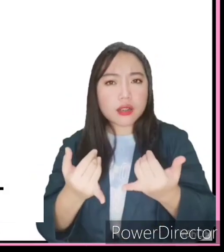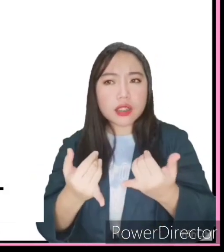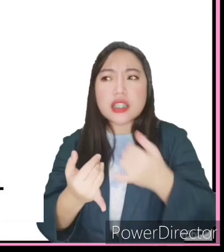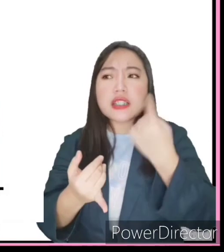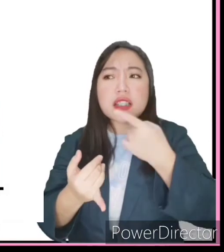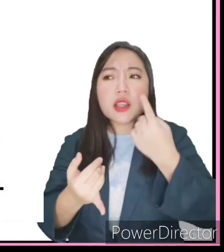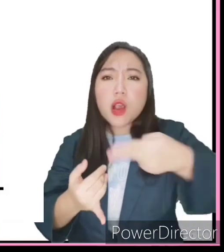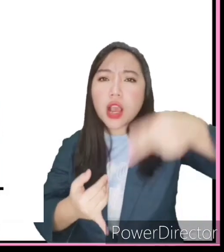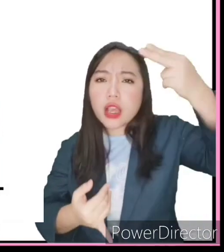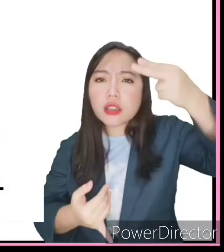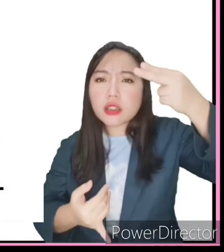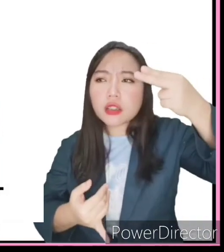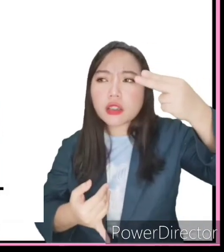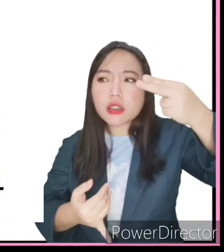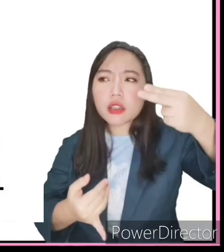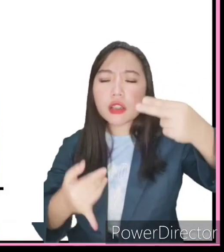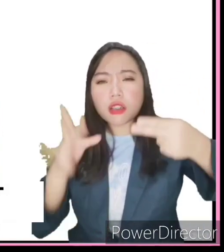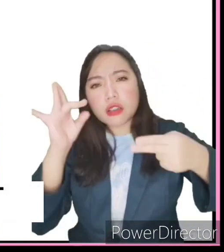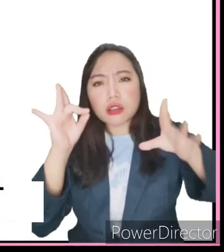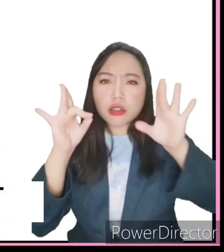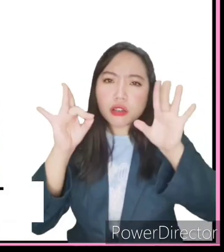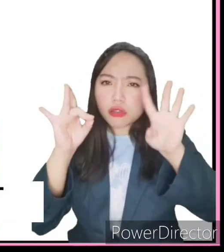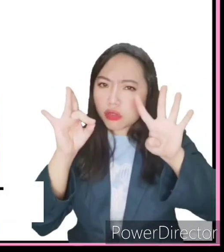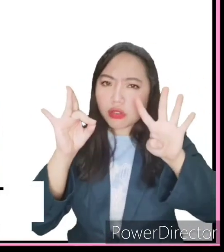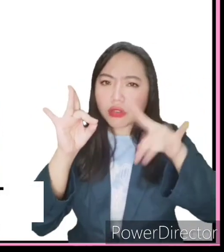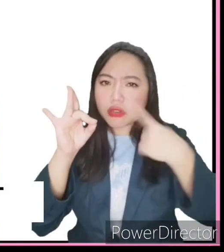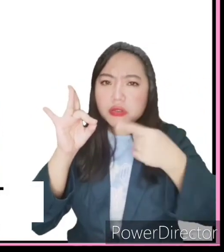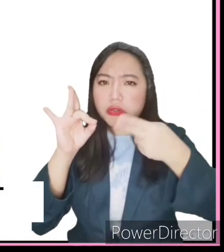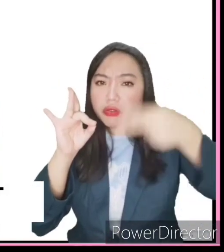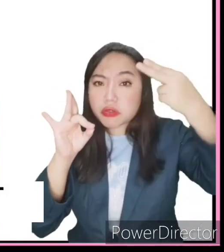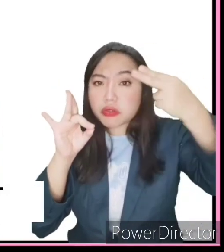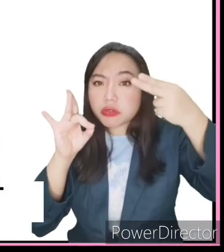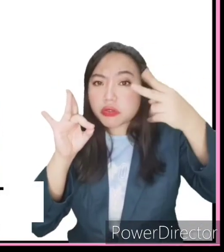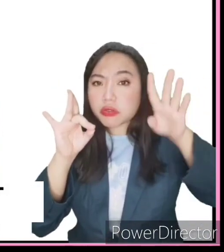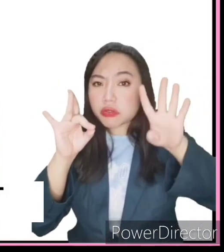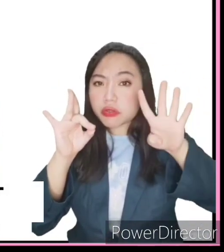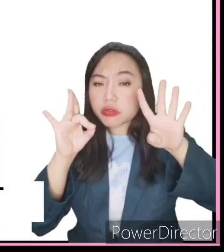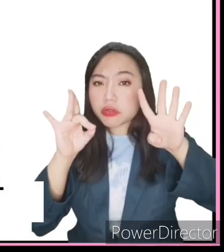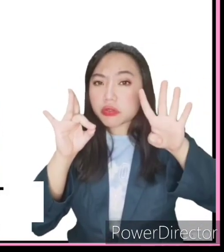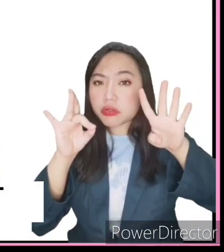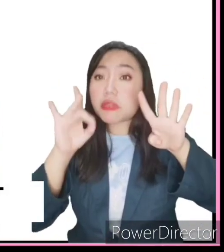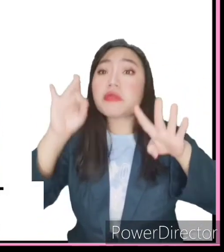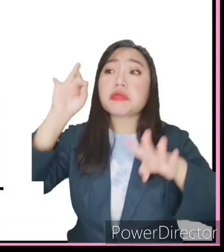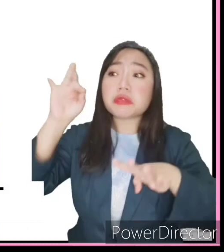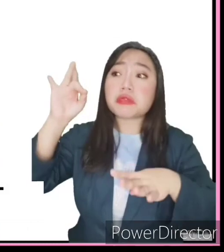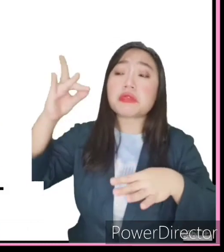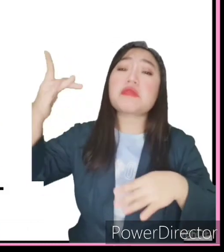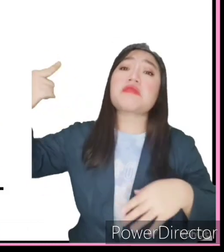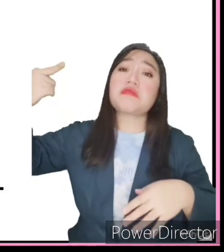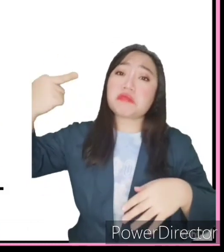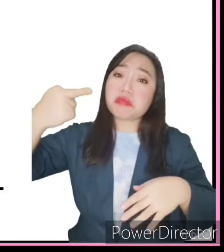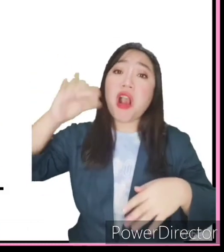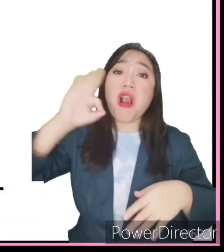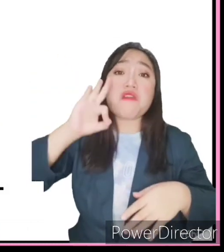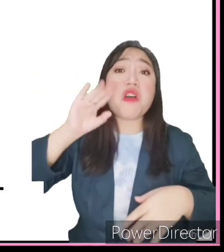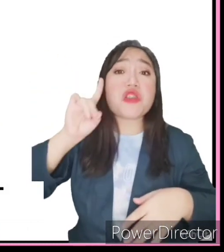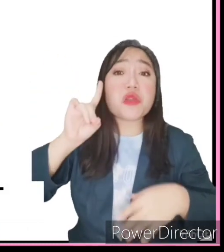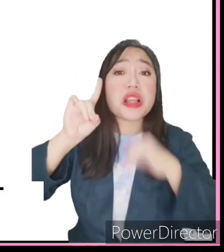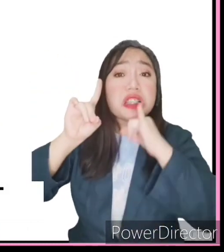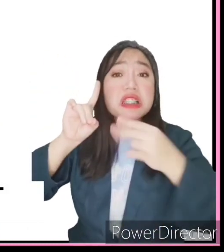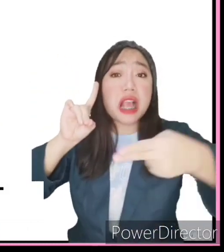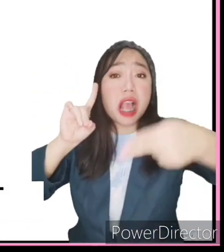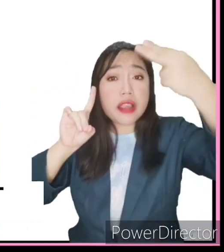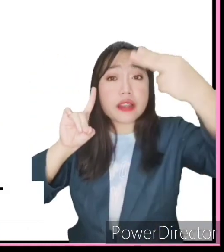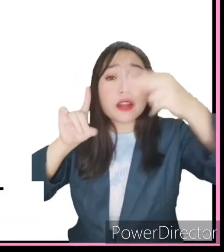Now, which is higher? 8 or 4? Force 1 or force 2? Yeah, it's force